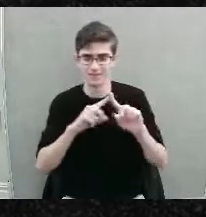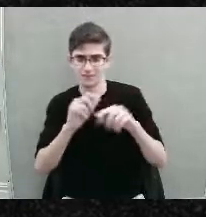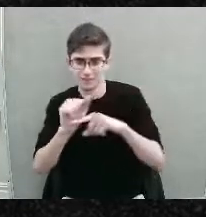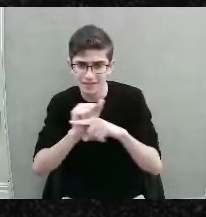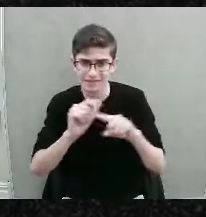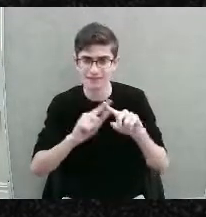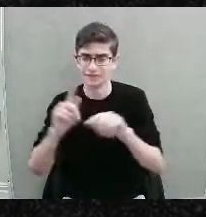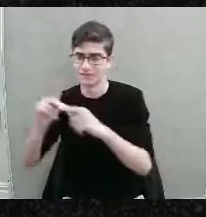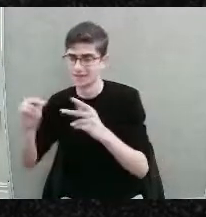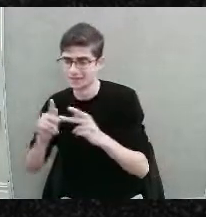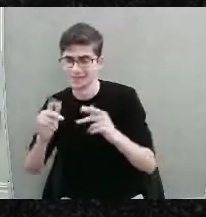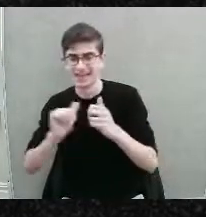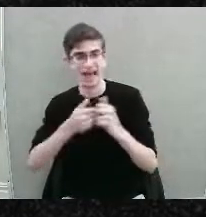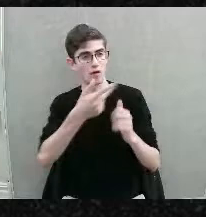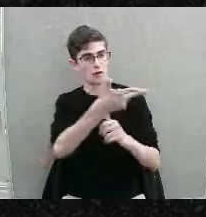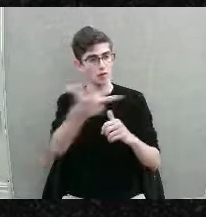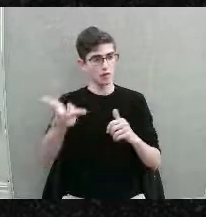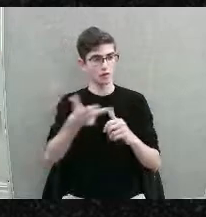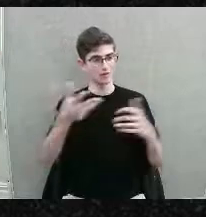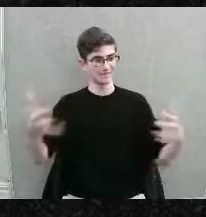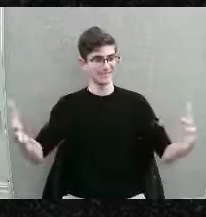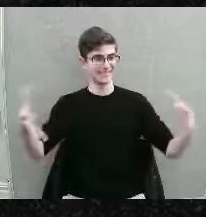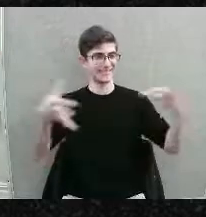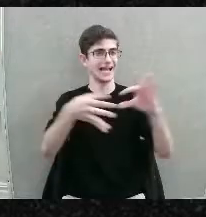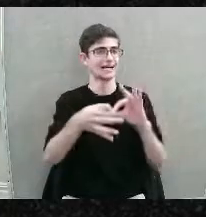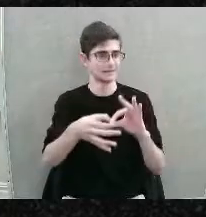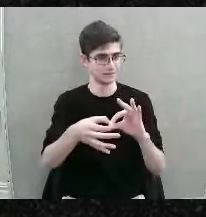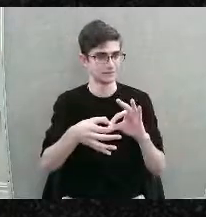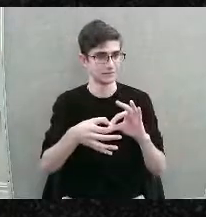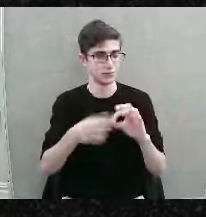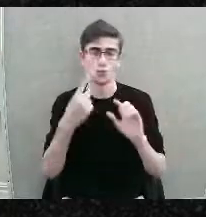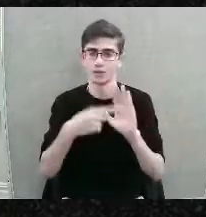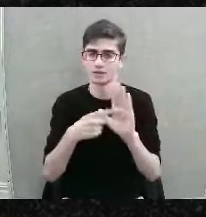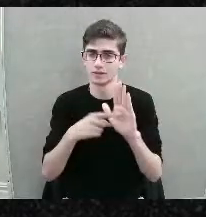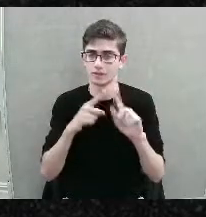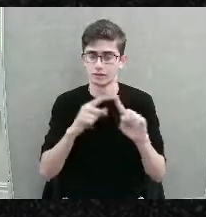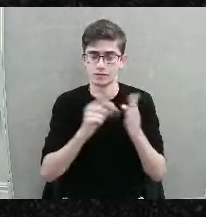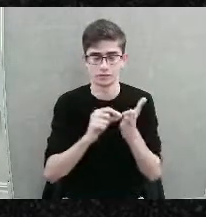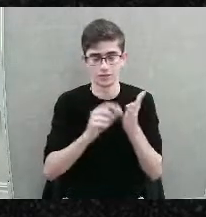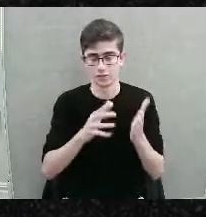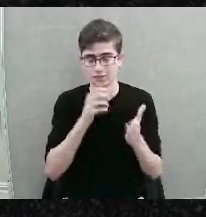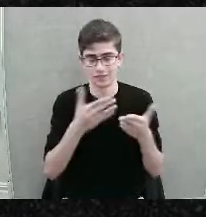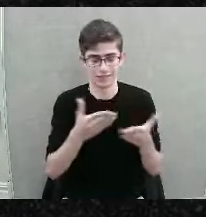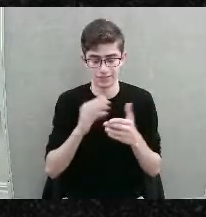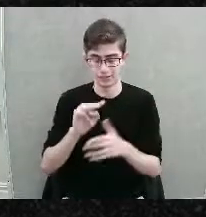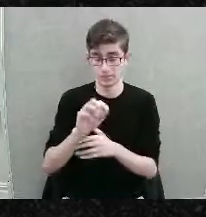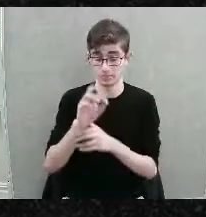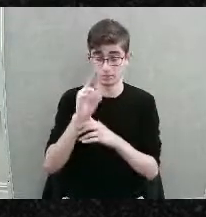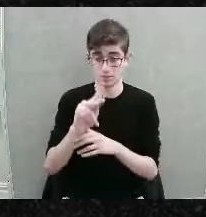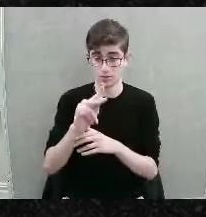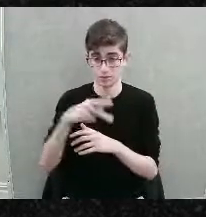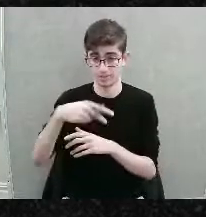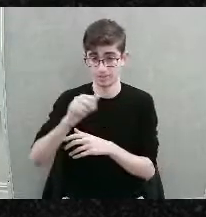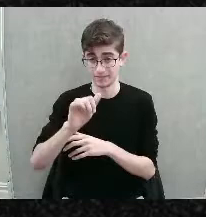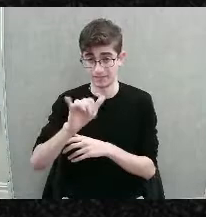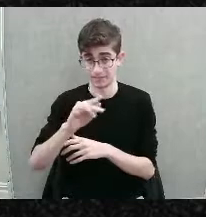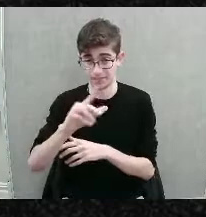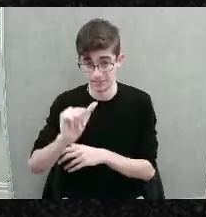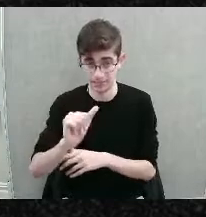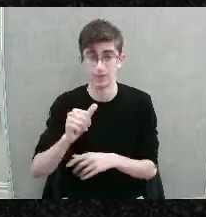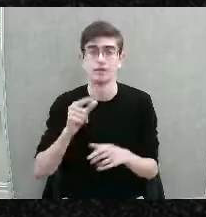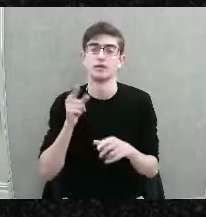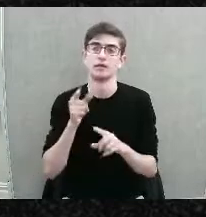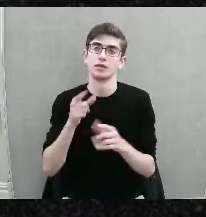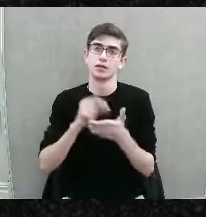for, I'll just give you, you know, one example from another one of our co-authors who couldn't be here tonight, Mark Padilla, who writes about sort of the ways